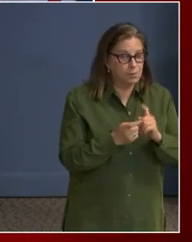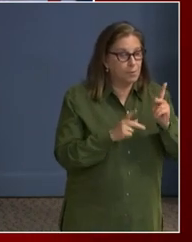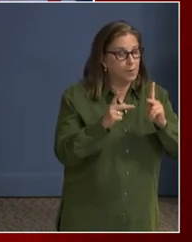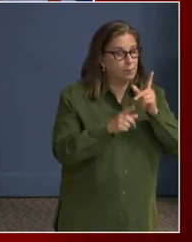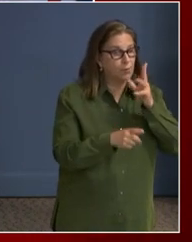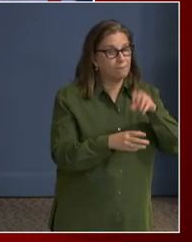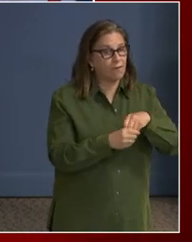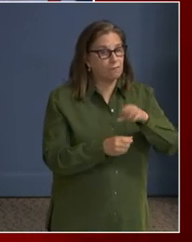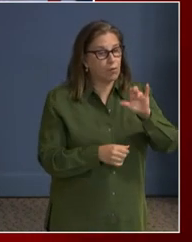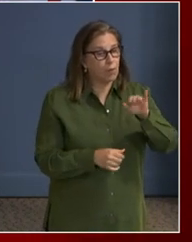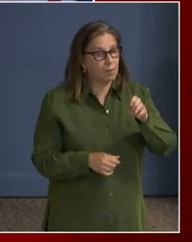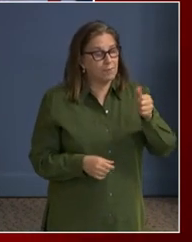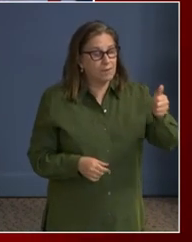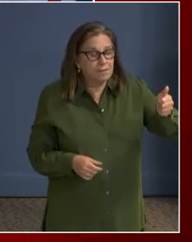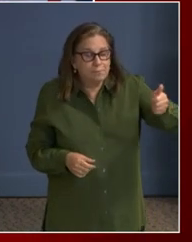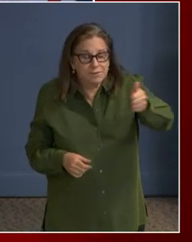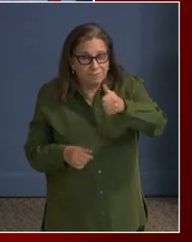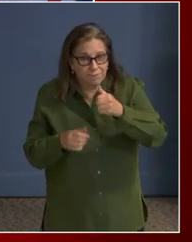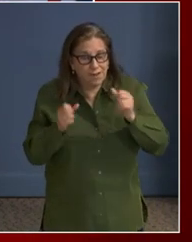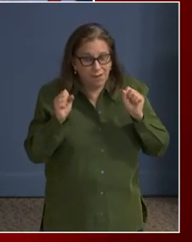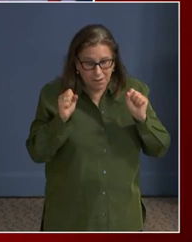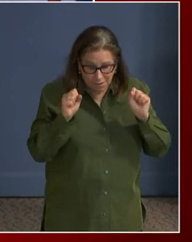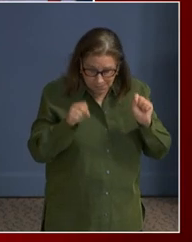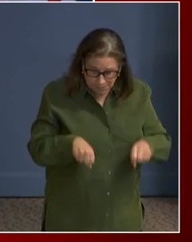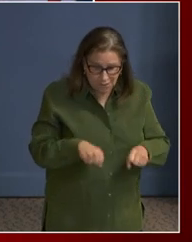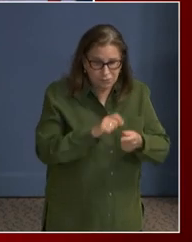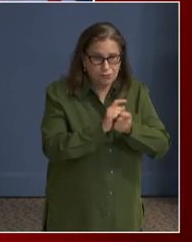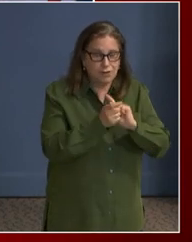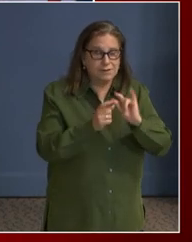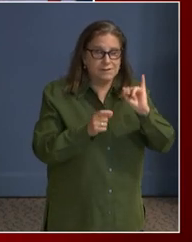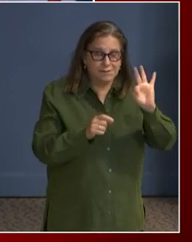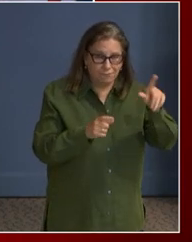employment, mental health, things of that nature. So we're going to continue to push.